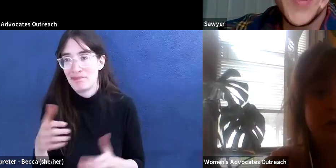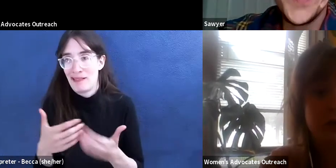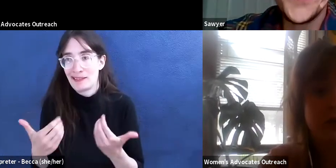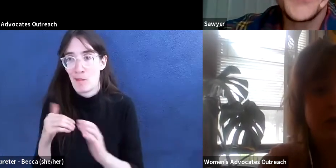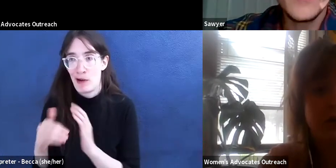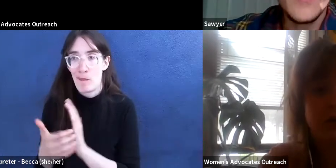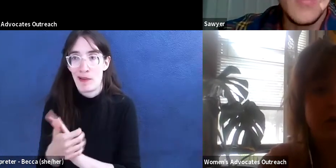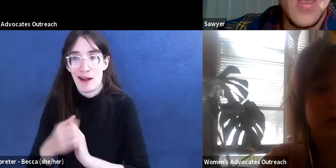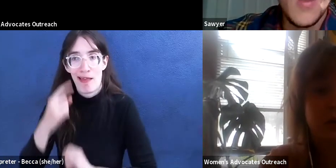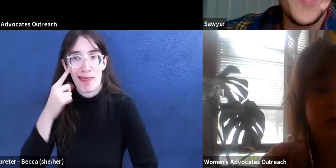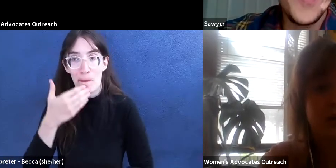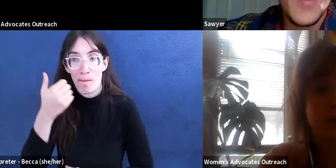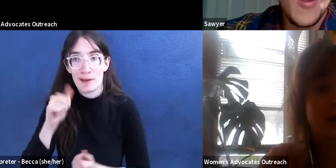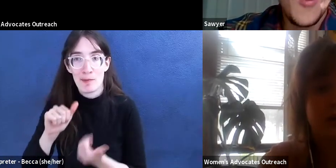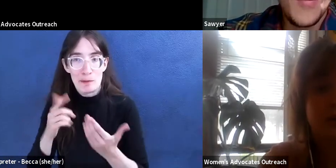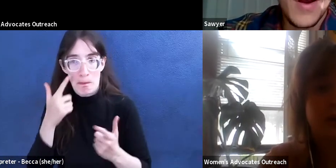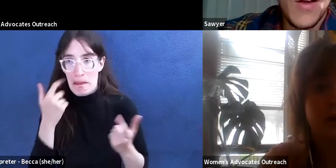Just